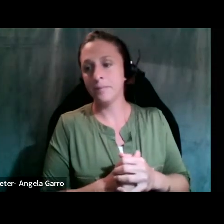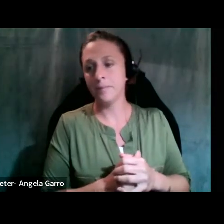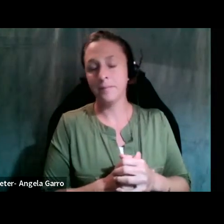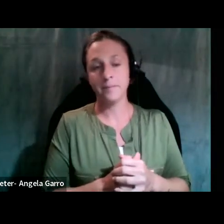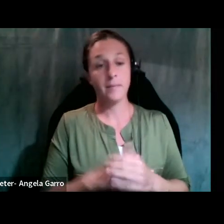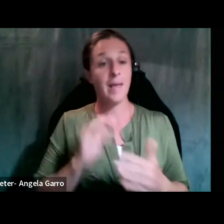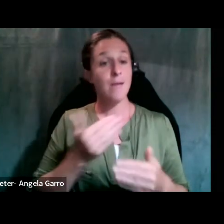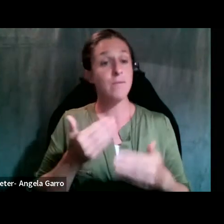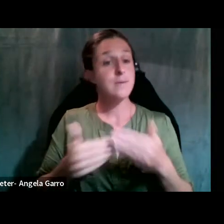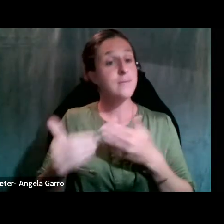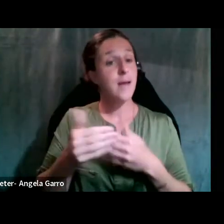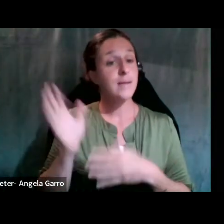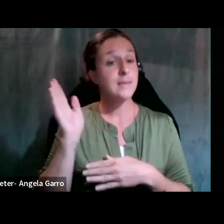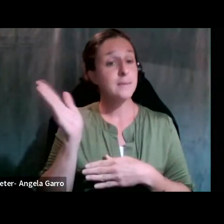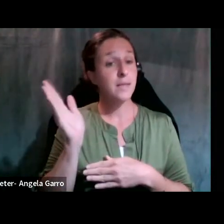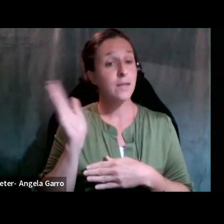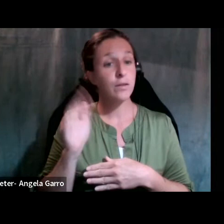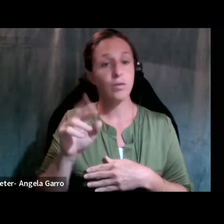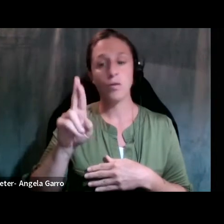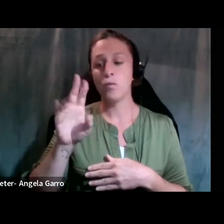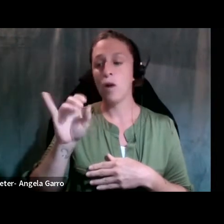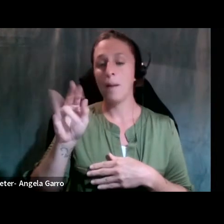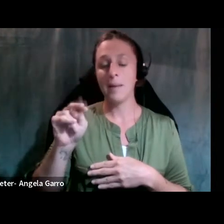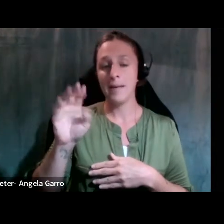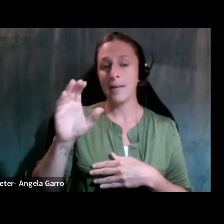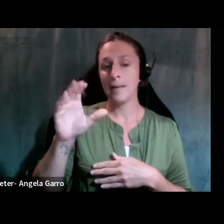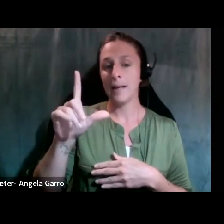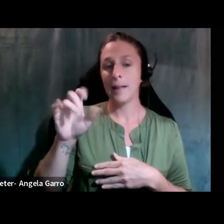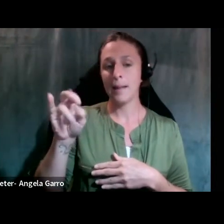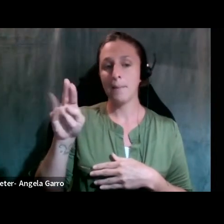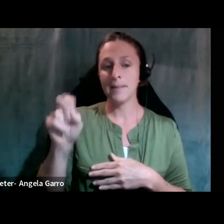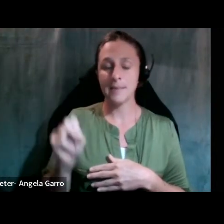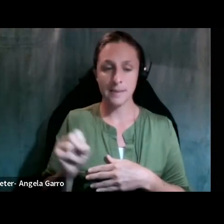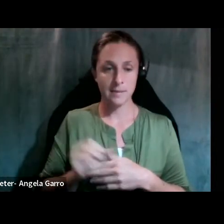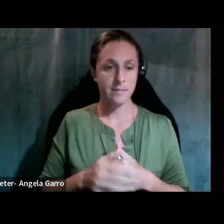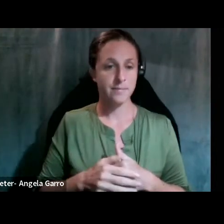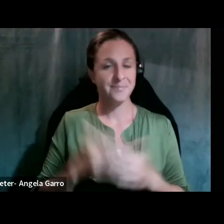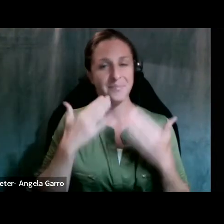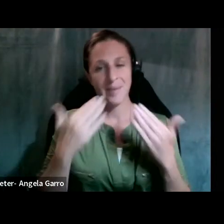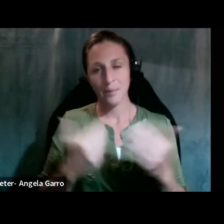Our next speaker is Robin Clements. Thank you.